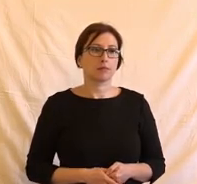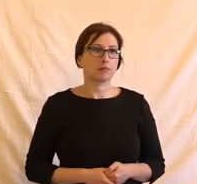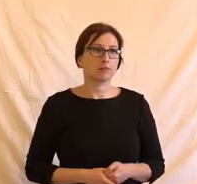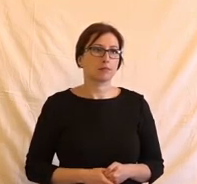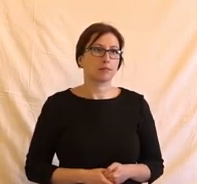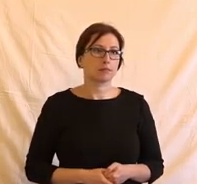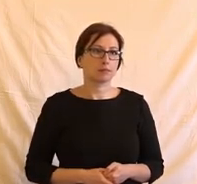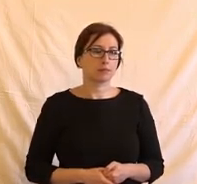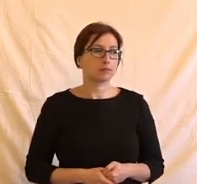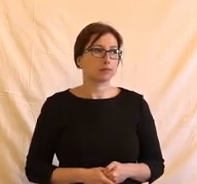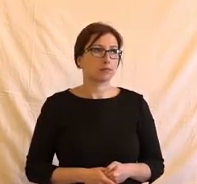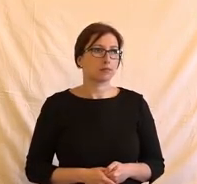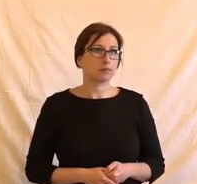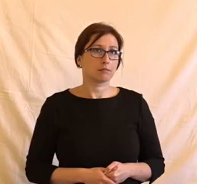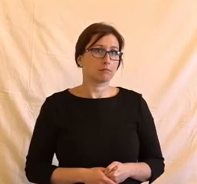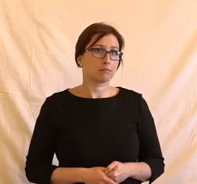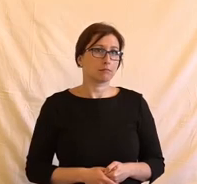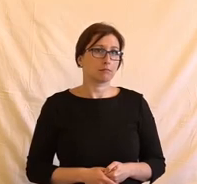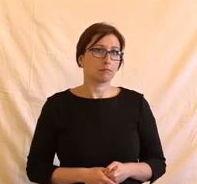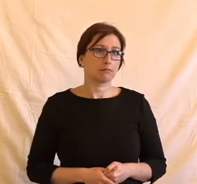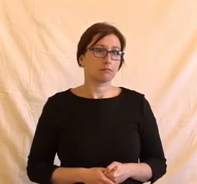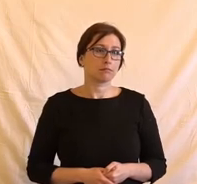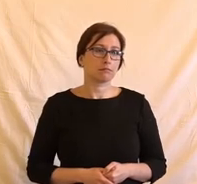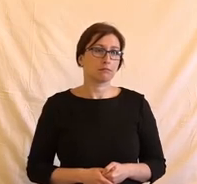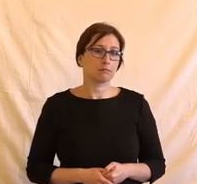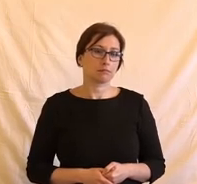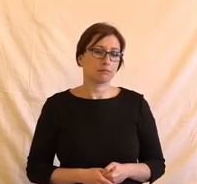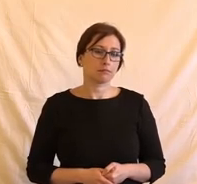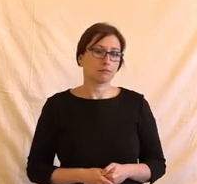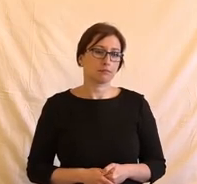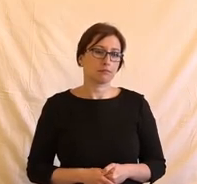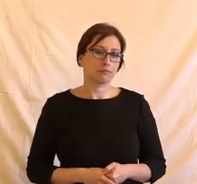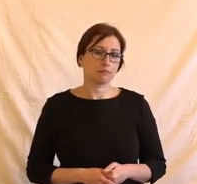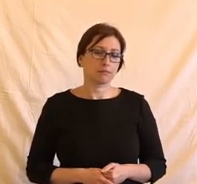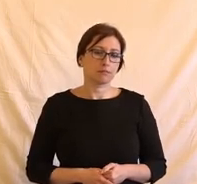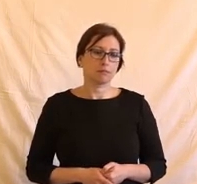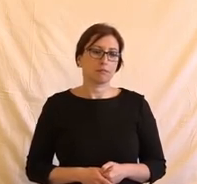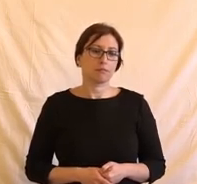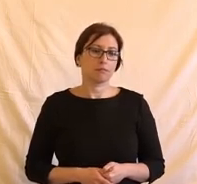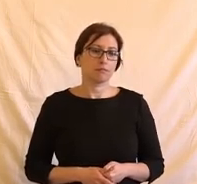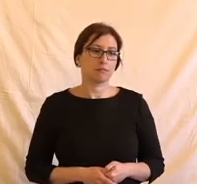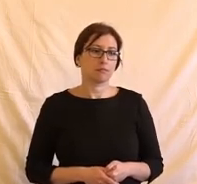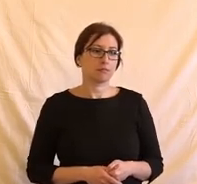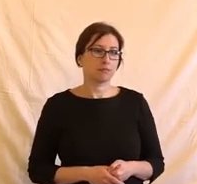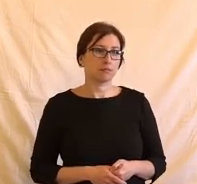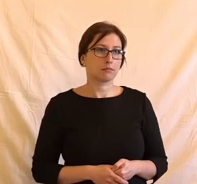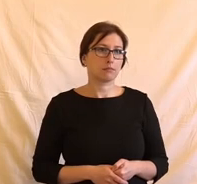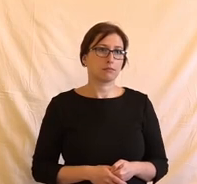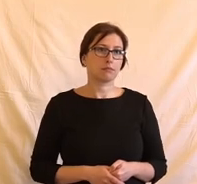really used in England. So they simply didn't recognize that as legal